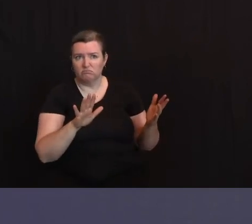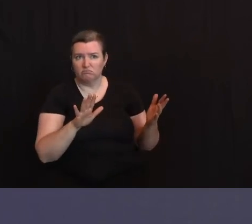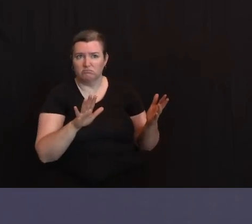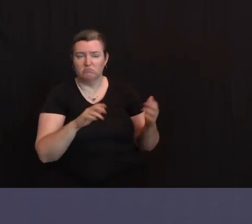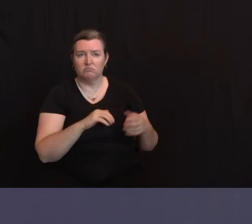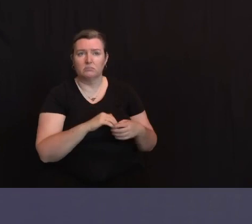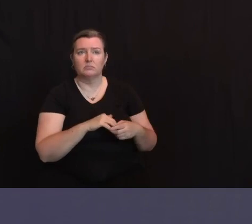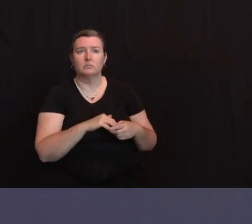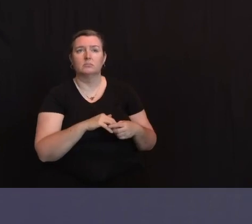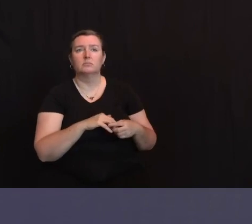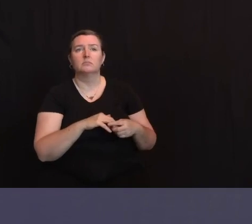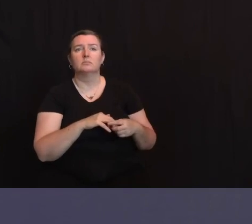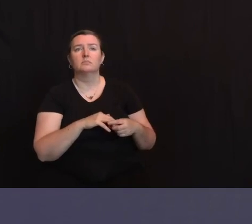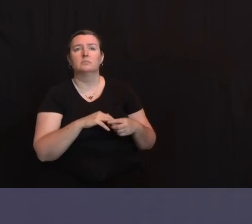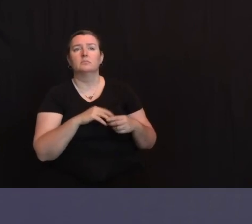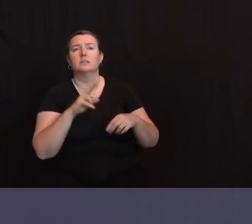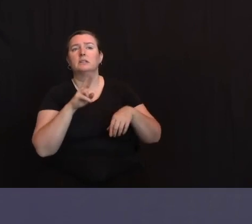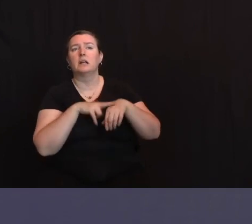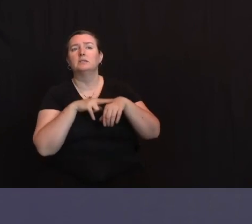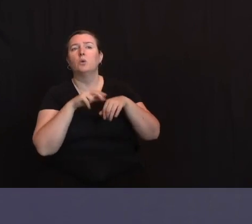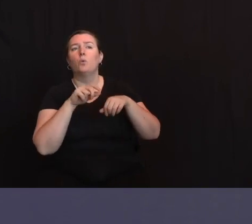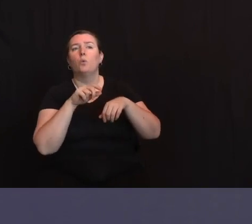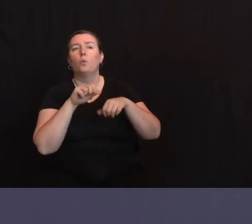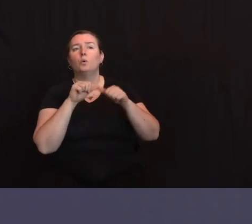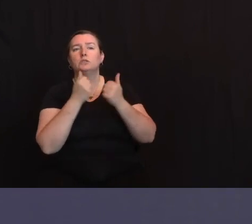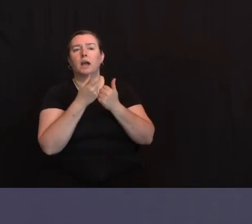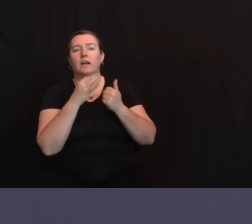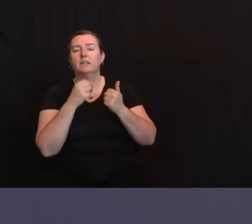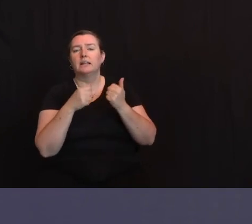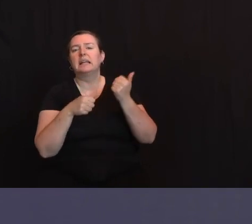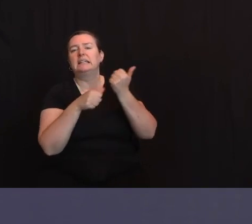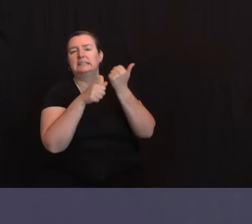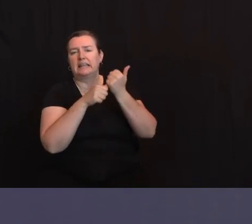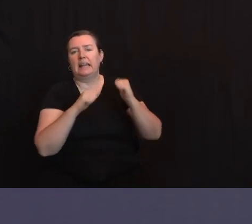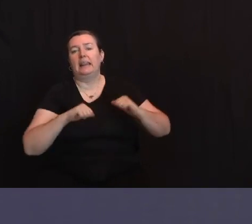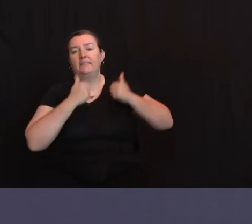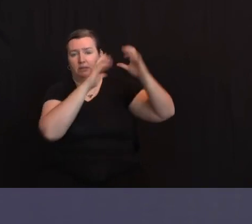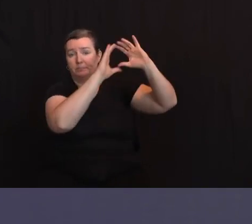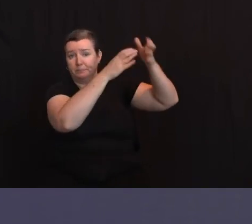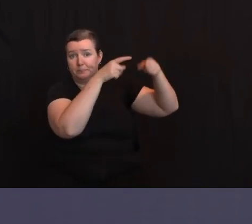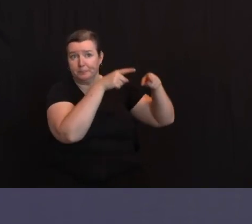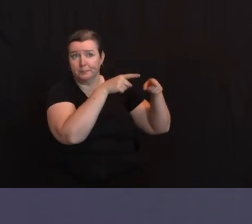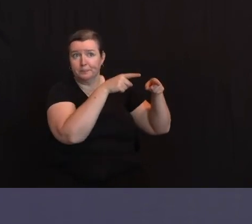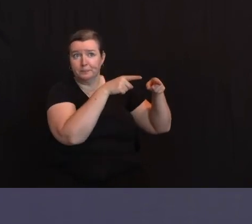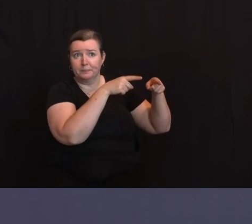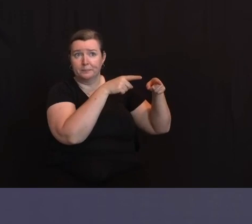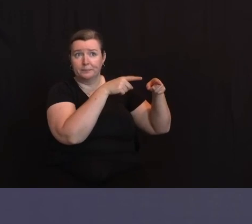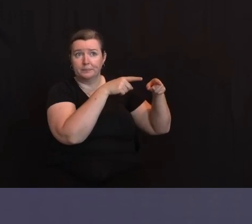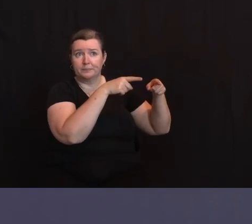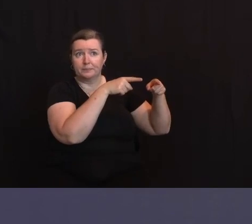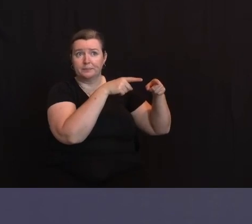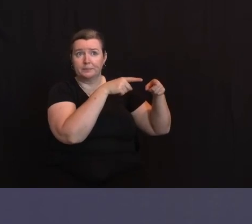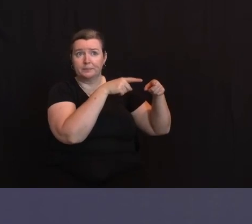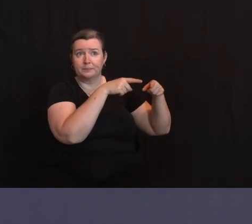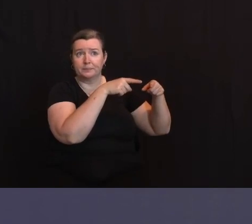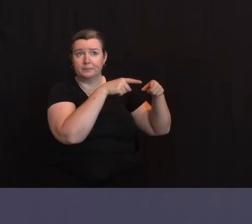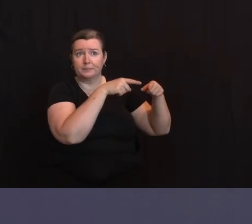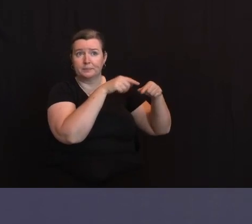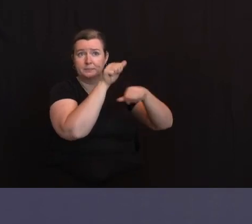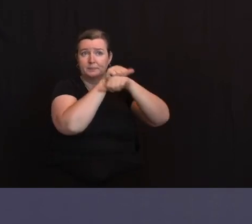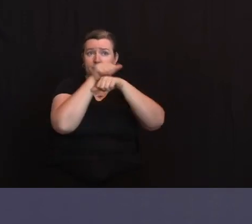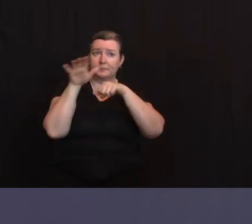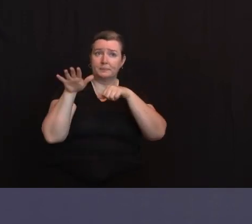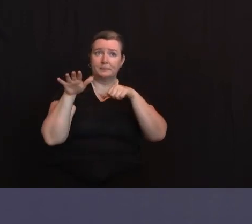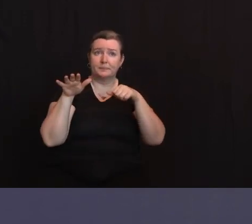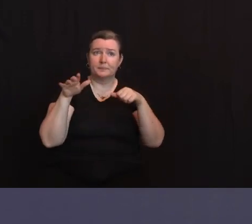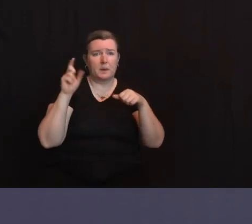warning, and I believe they sent Governor Yu and other governors around the country a letter saying, we got to be ready for imminent new COVID outbreaks